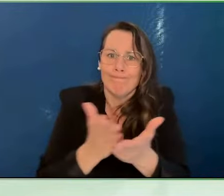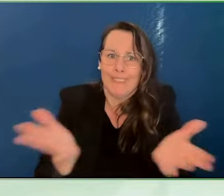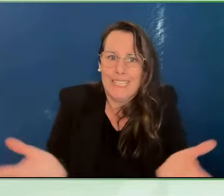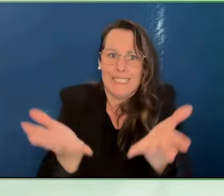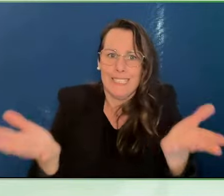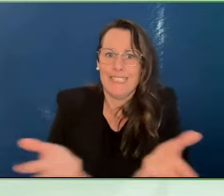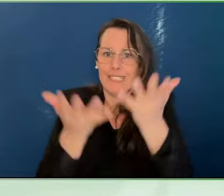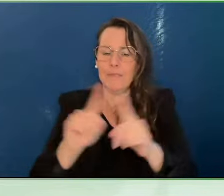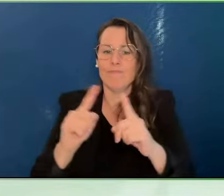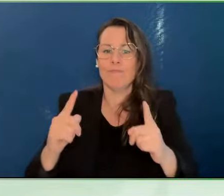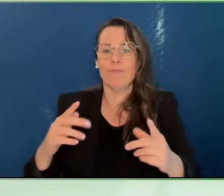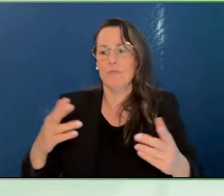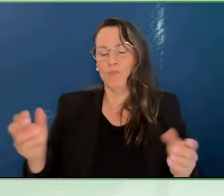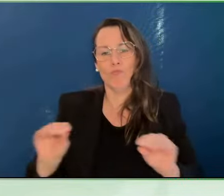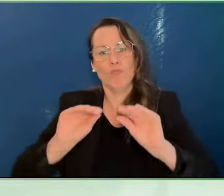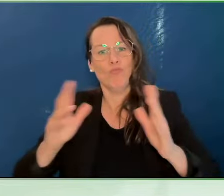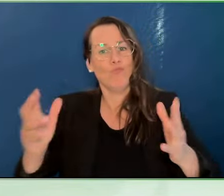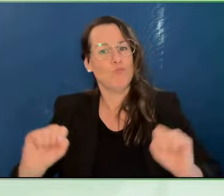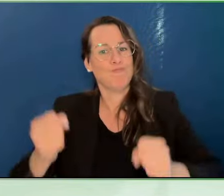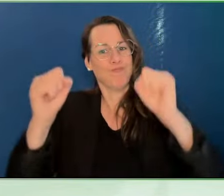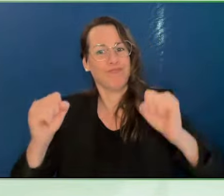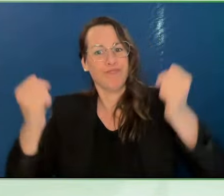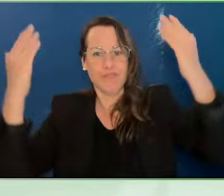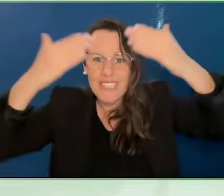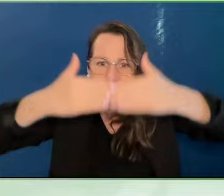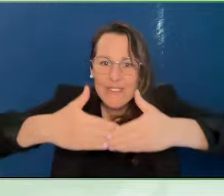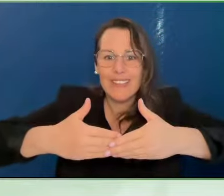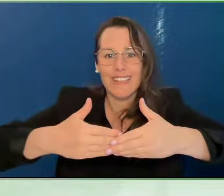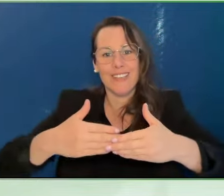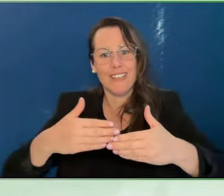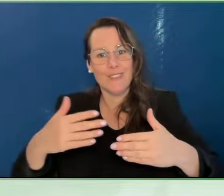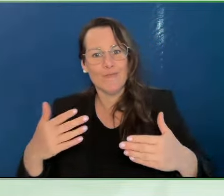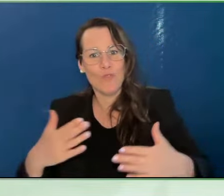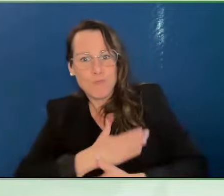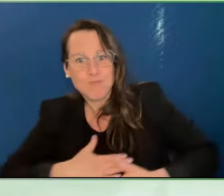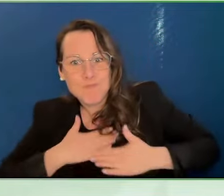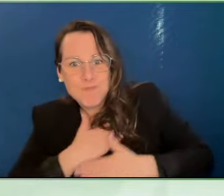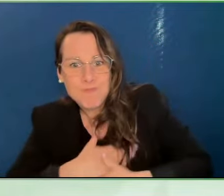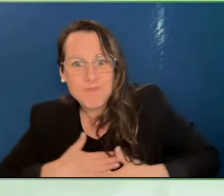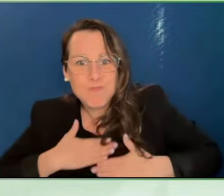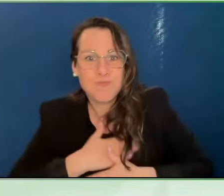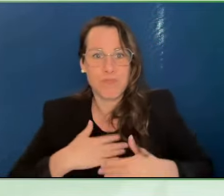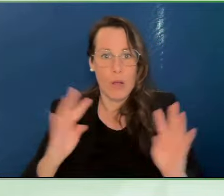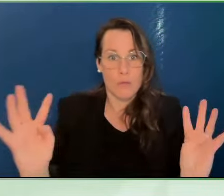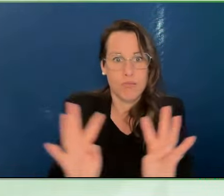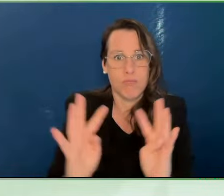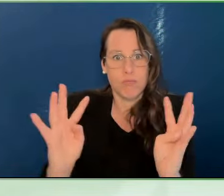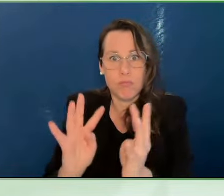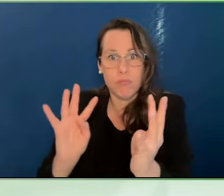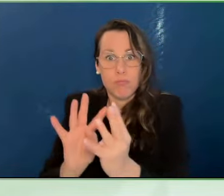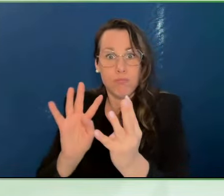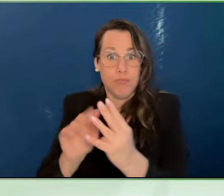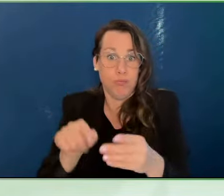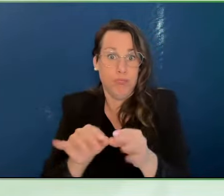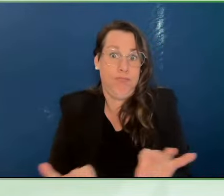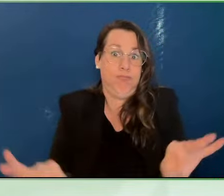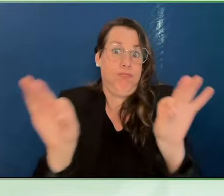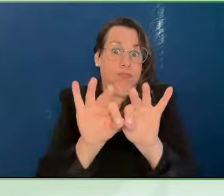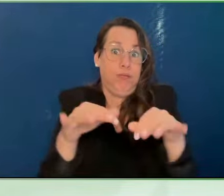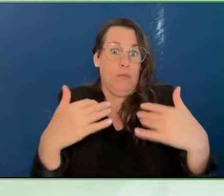working more than 8 hours, 10 hours, 12-hour days. So to really get it done correctly, we need a bigger team. But something